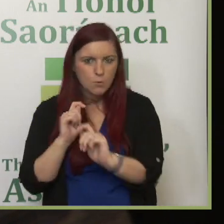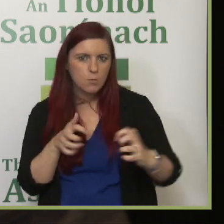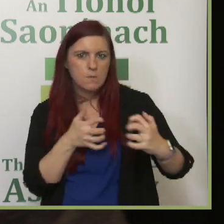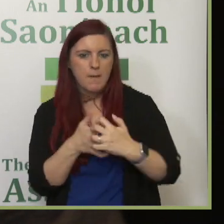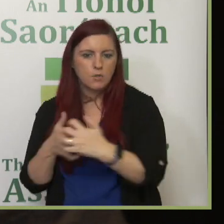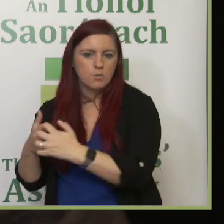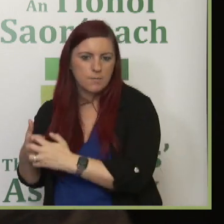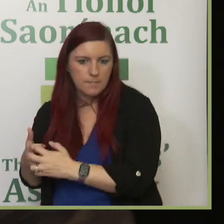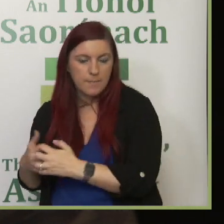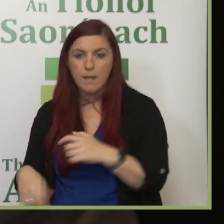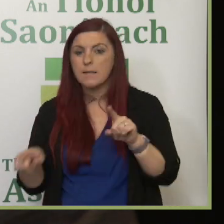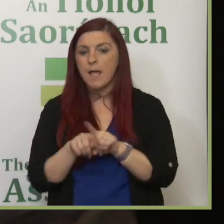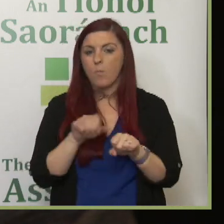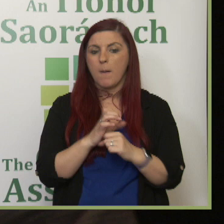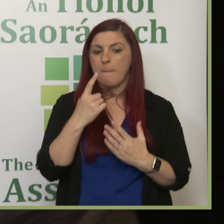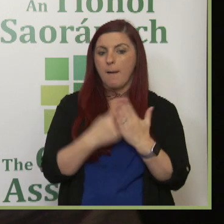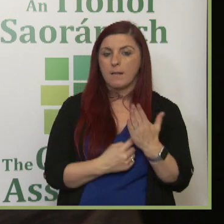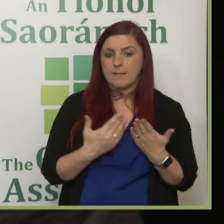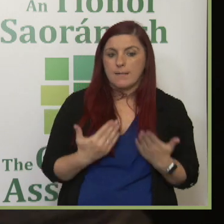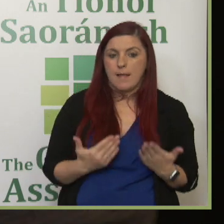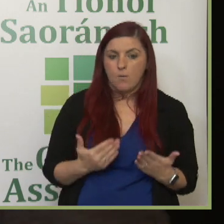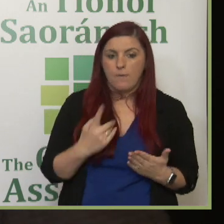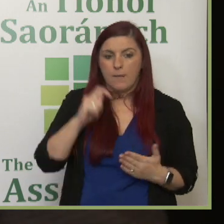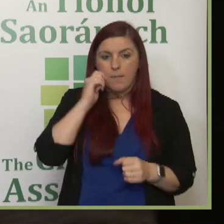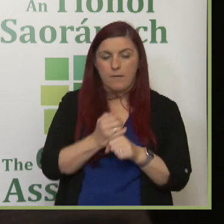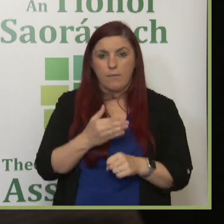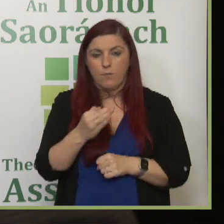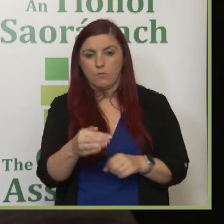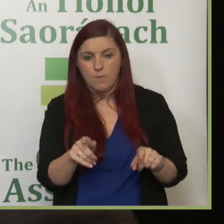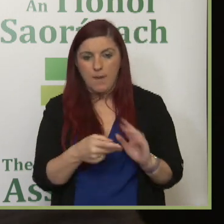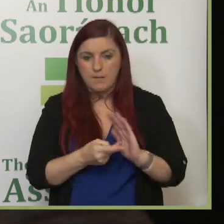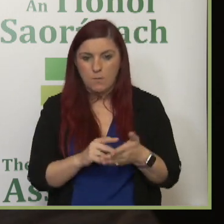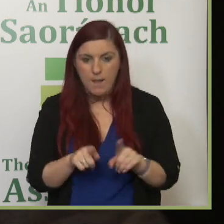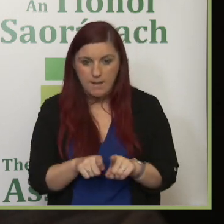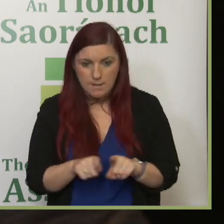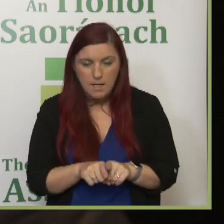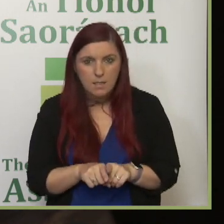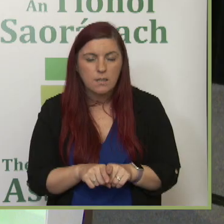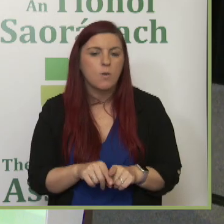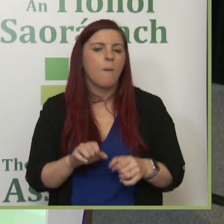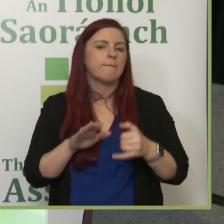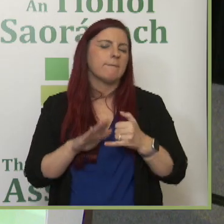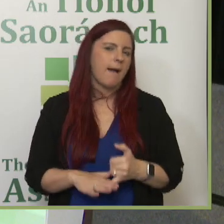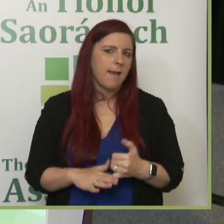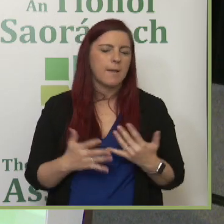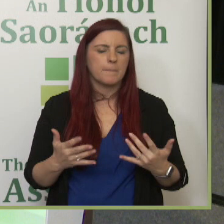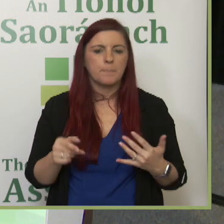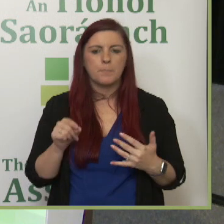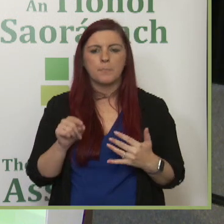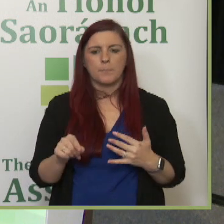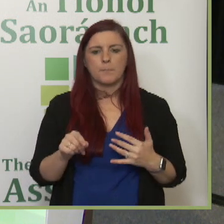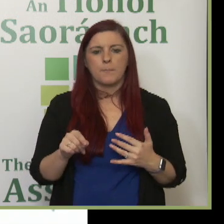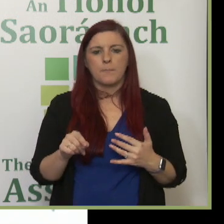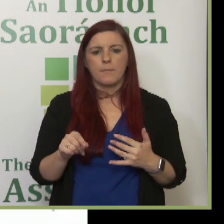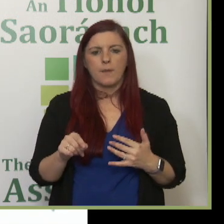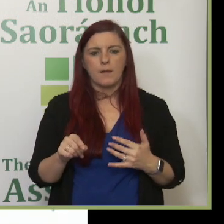just the problems we're facing today, but the problems we're likely to face in the future. So finally, drug problems don't exist in a vacuum,